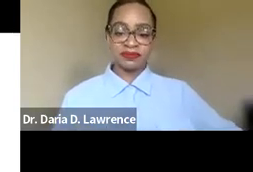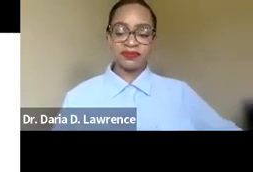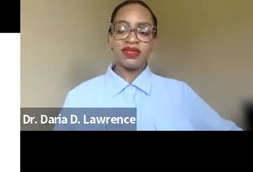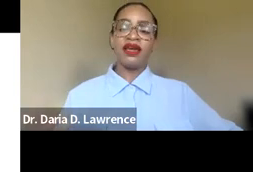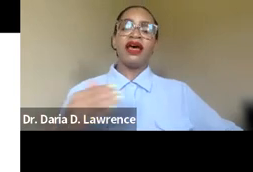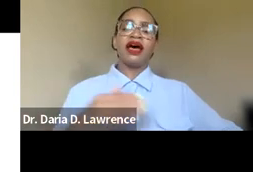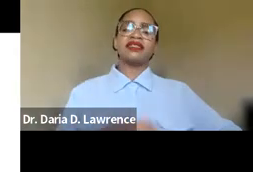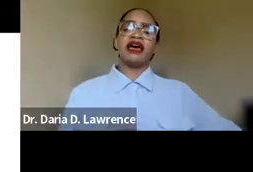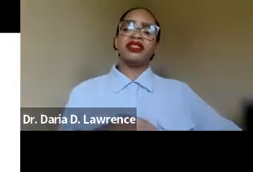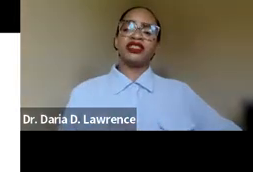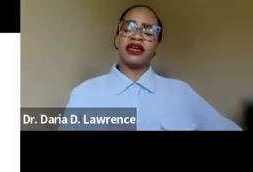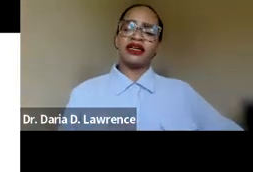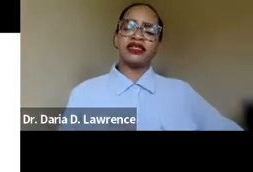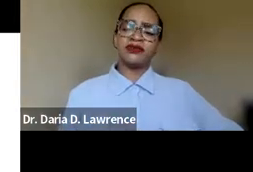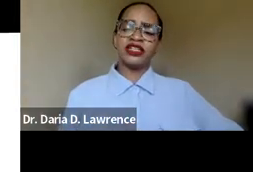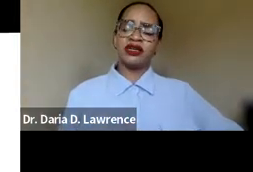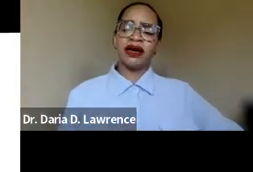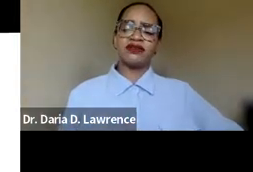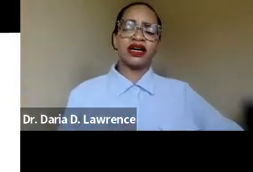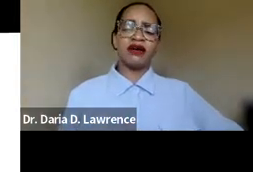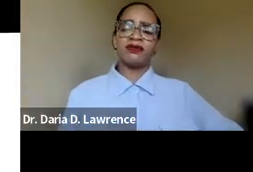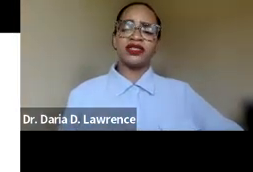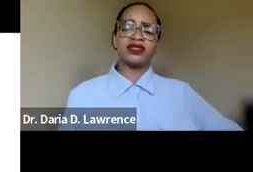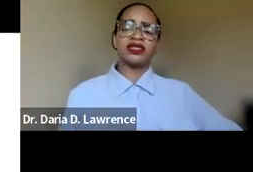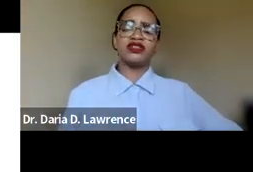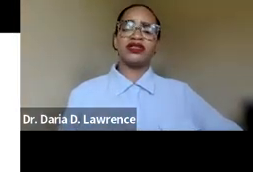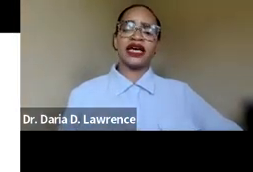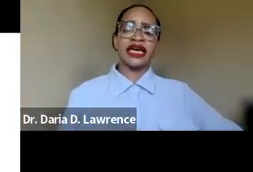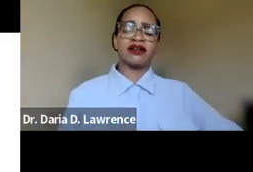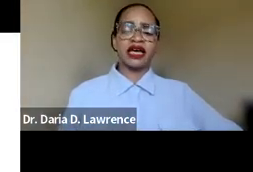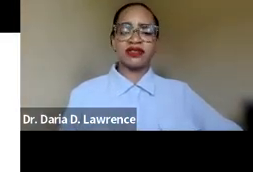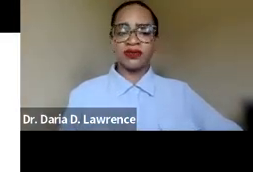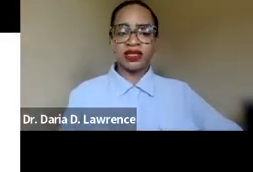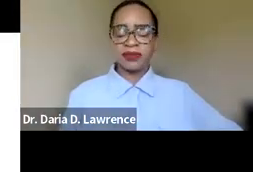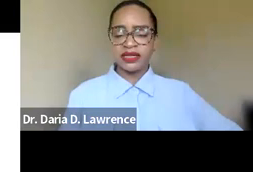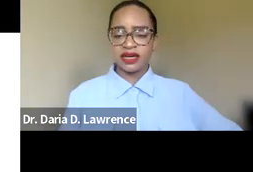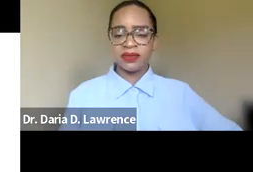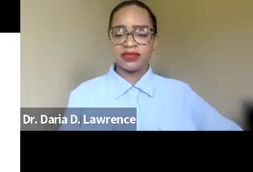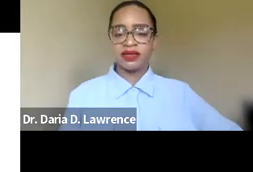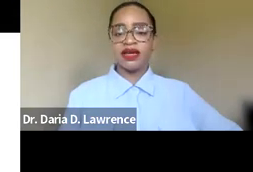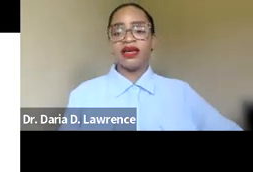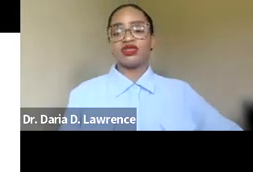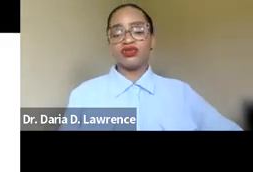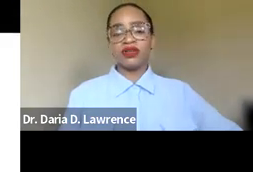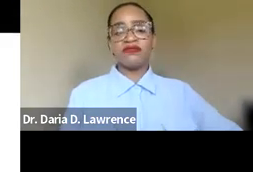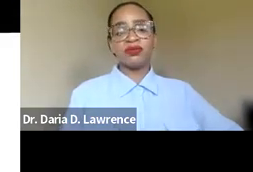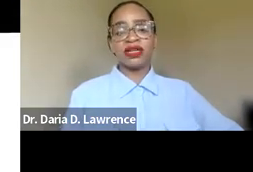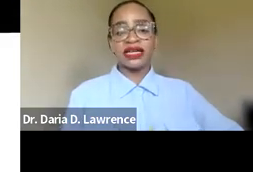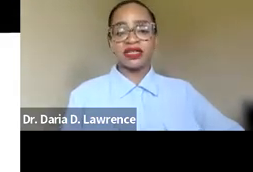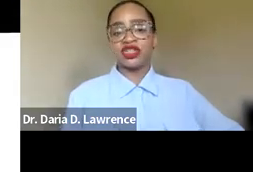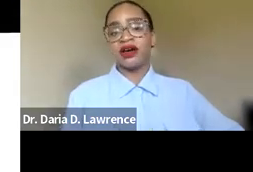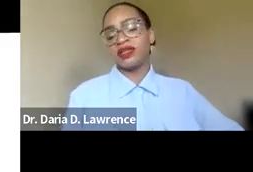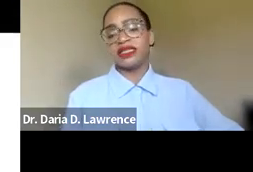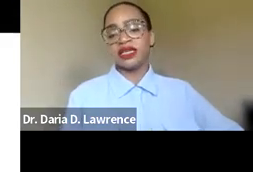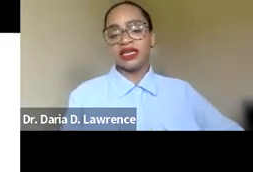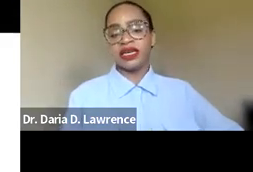it. Assignments should take into consideration the amount of time and resources the student has outside of school to complete assignments. Truthfully, if you realize